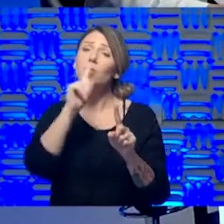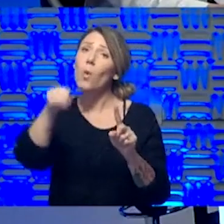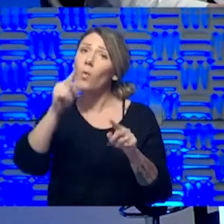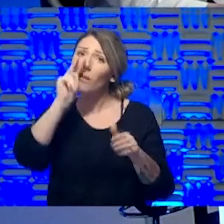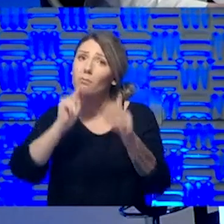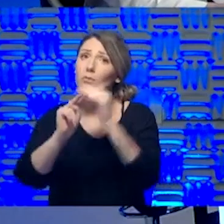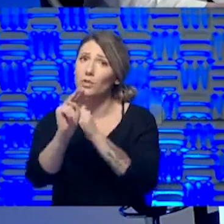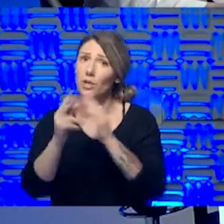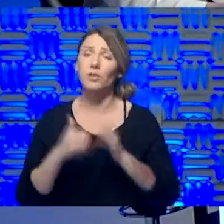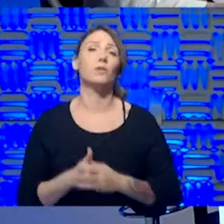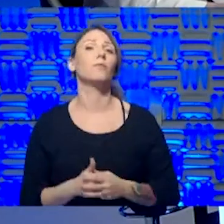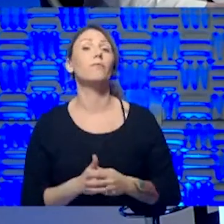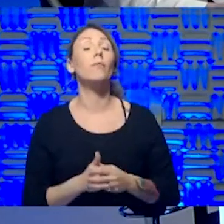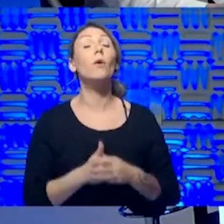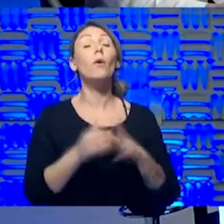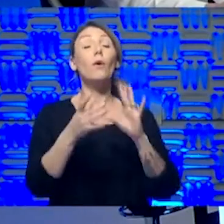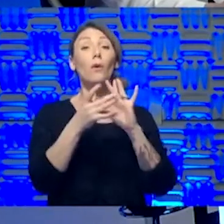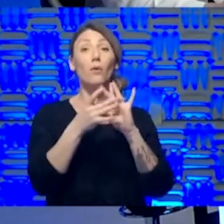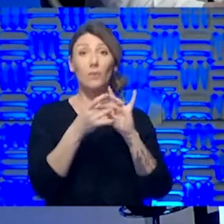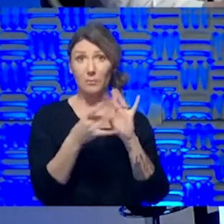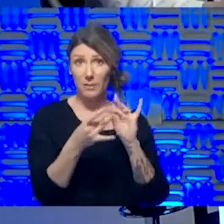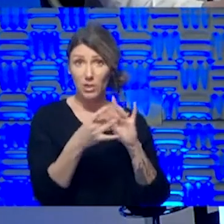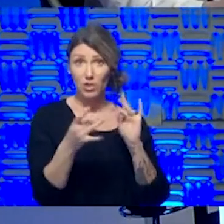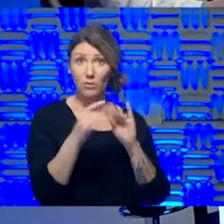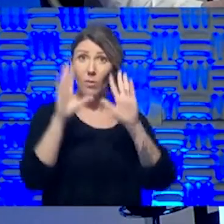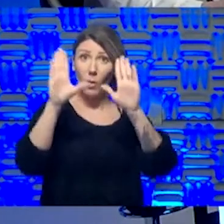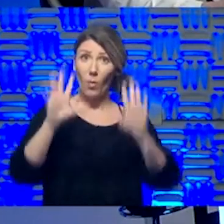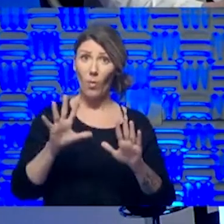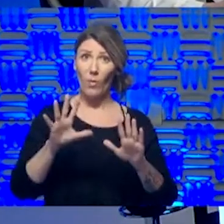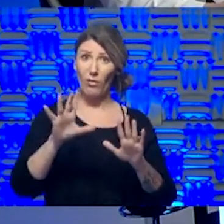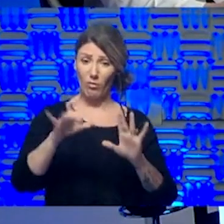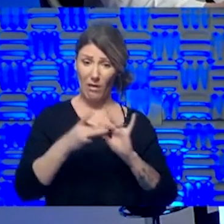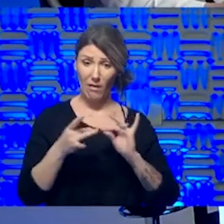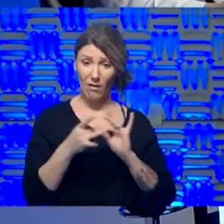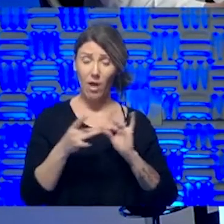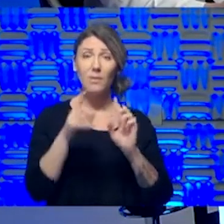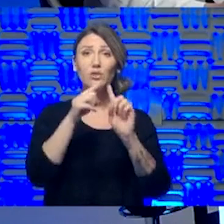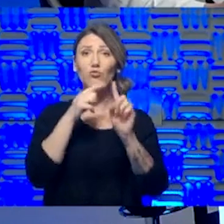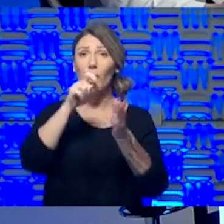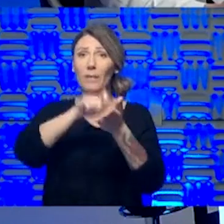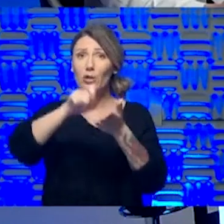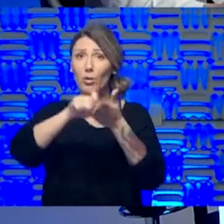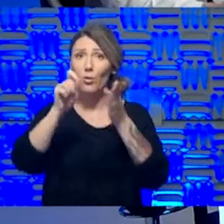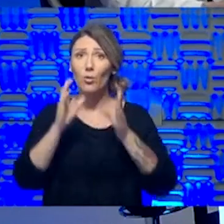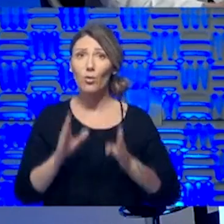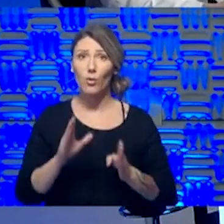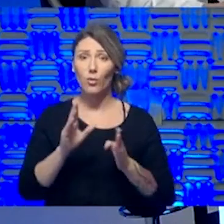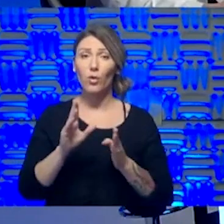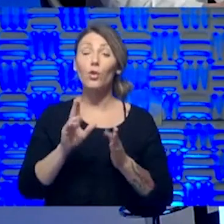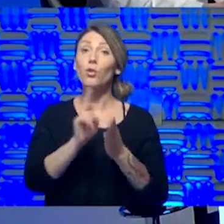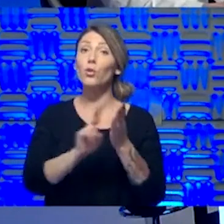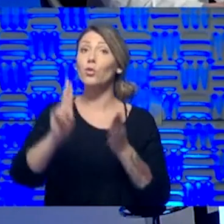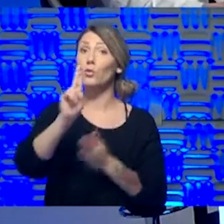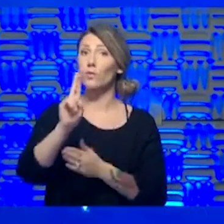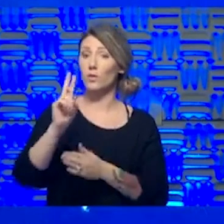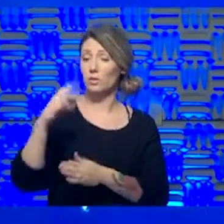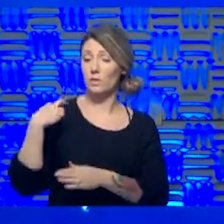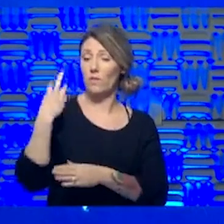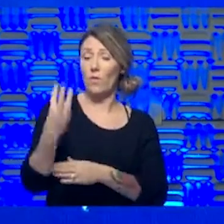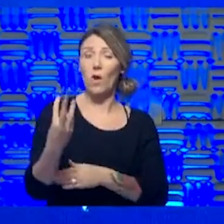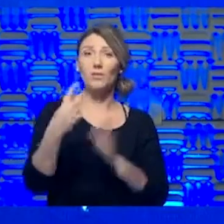point out that the weather comment too was actually came from the author of the University of Washington model, or